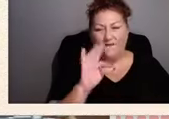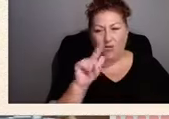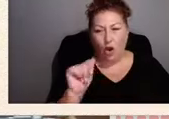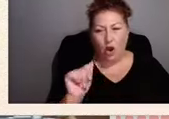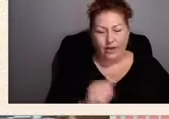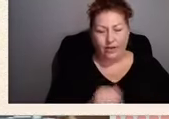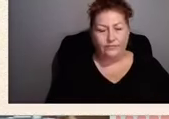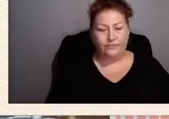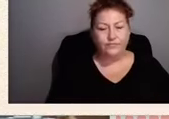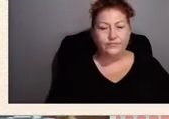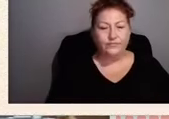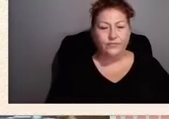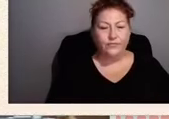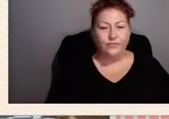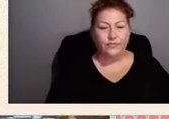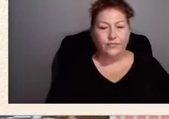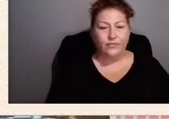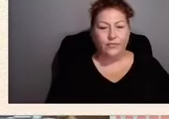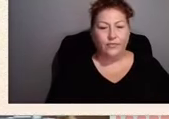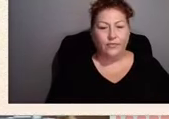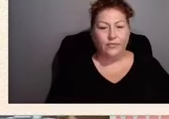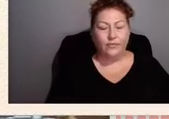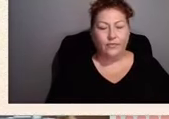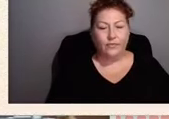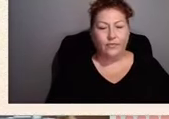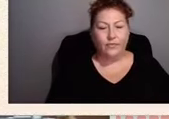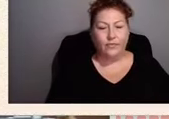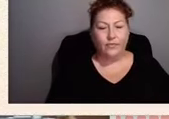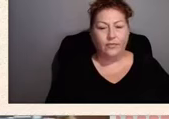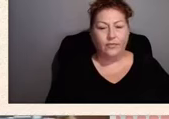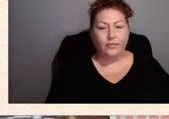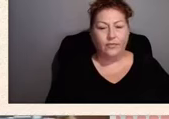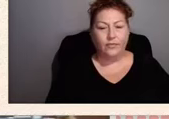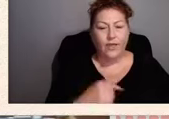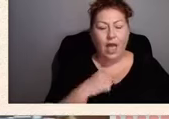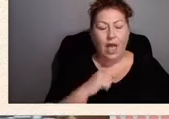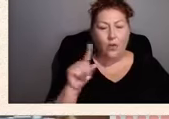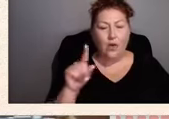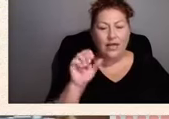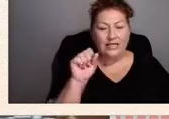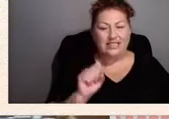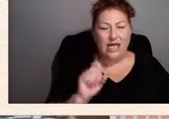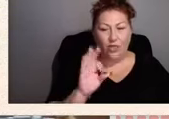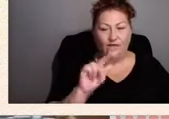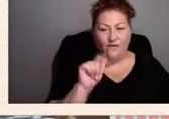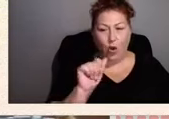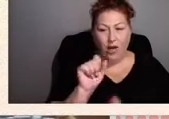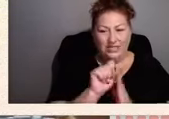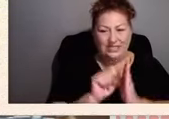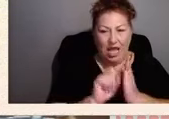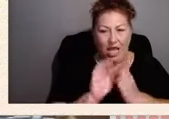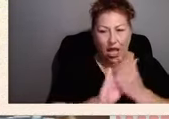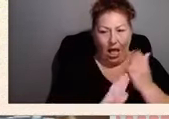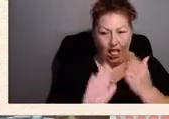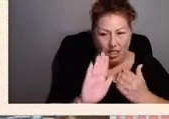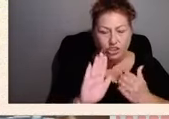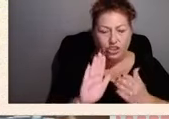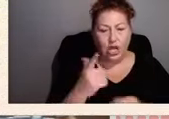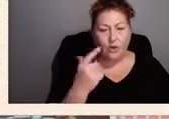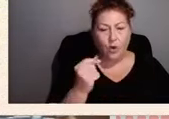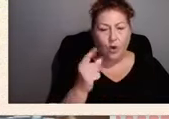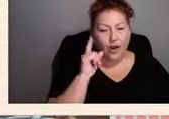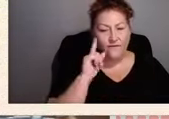a student at South Florida State College and going for graphic